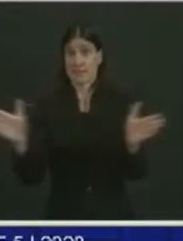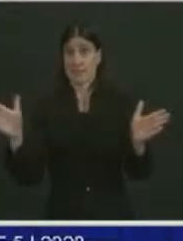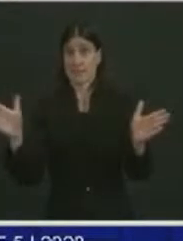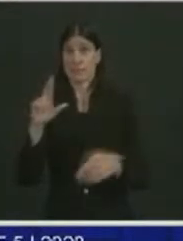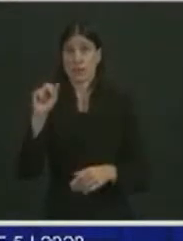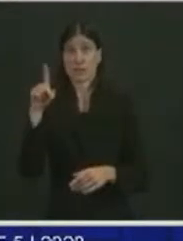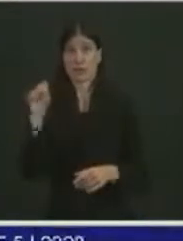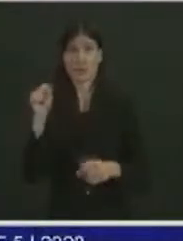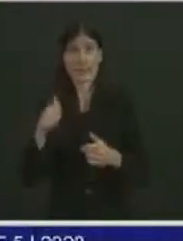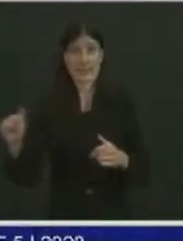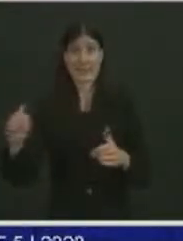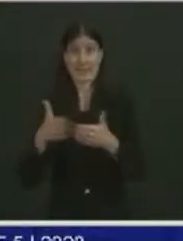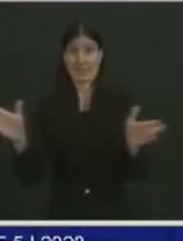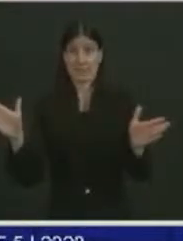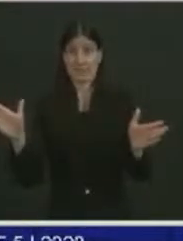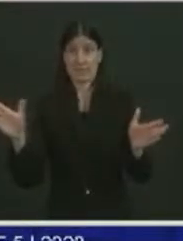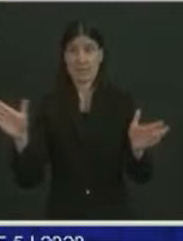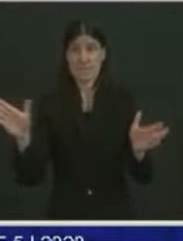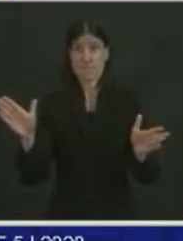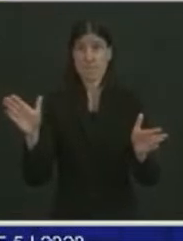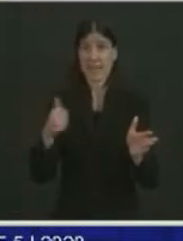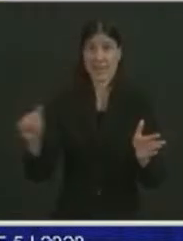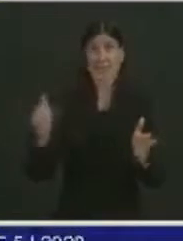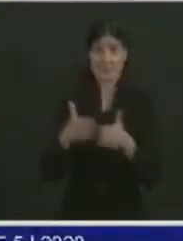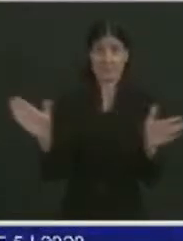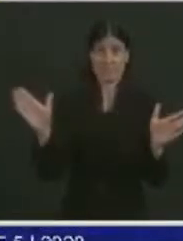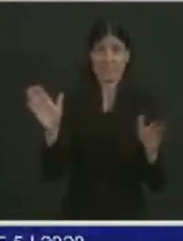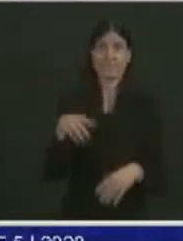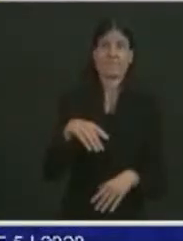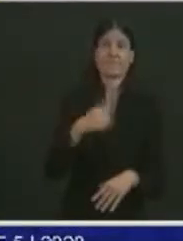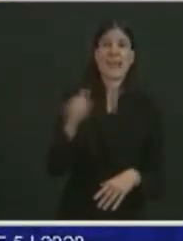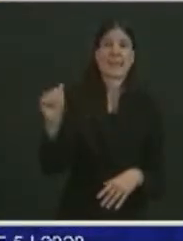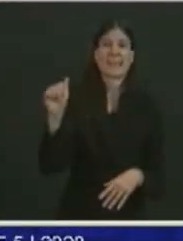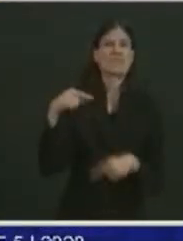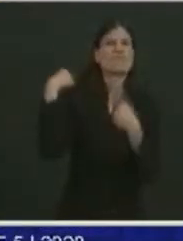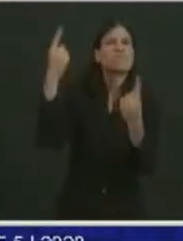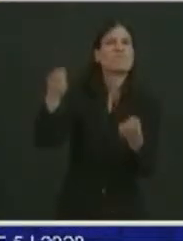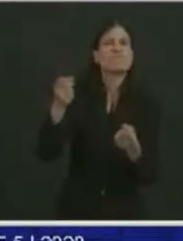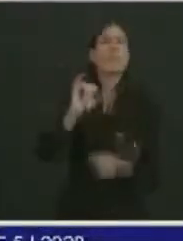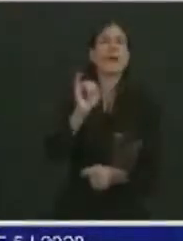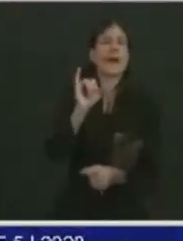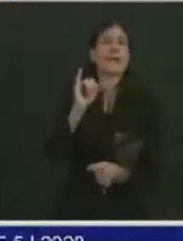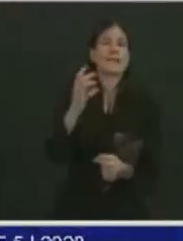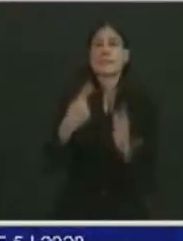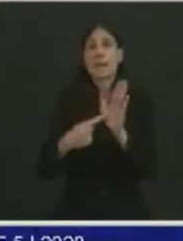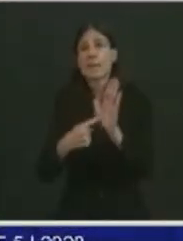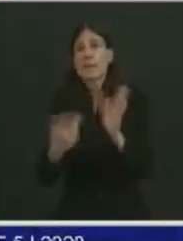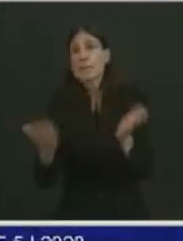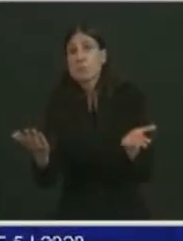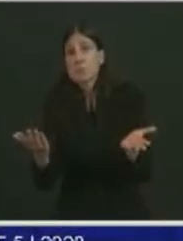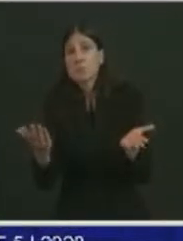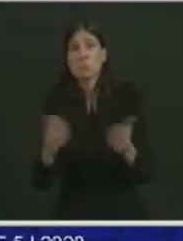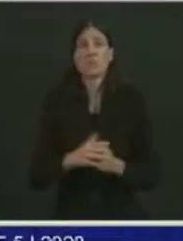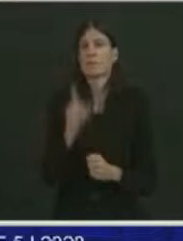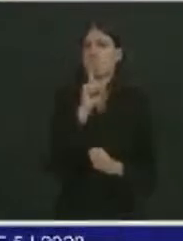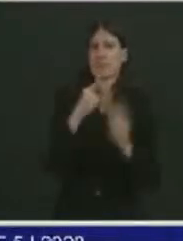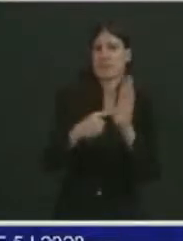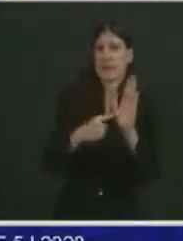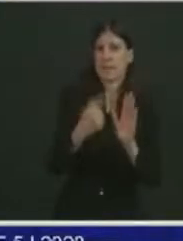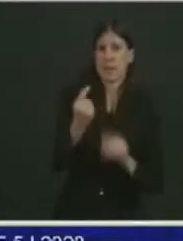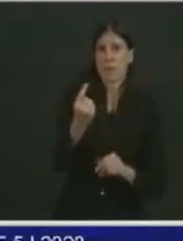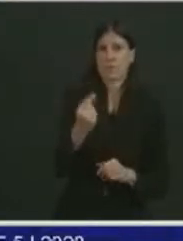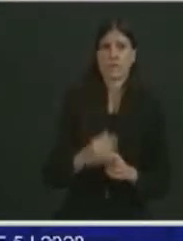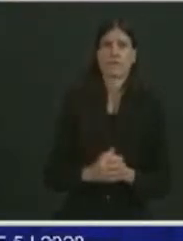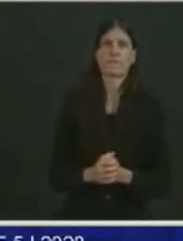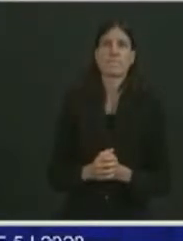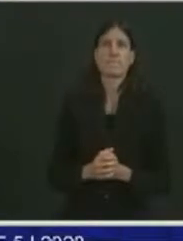so I'm going to look at it. And if we're in a place, we're always going to respond. We're always going to give what is required by law. We often go